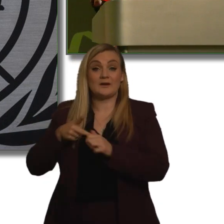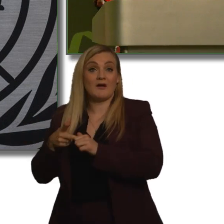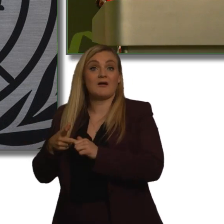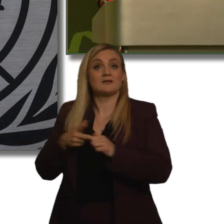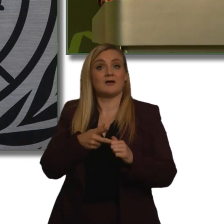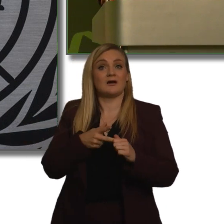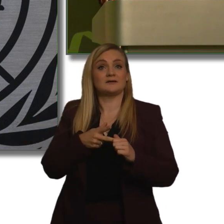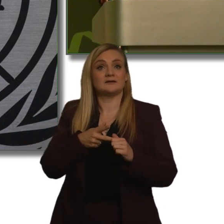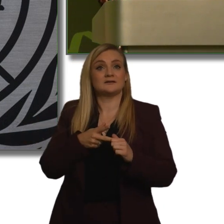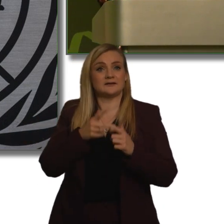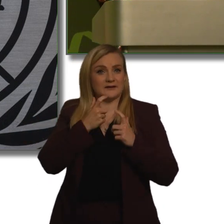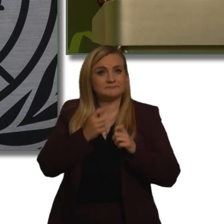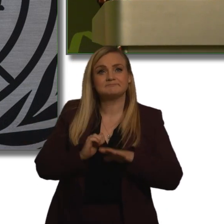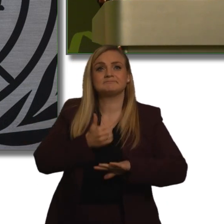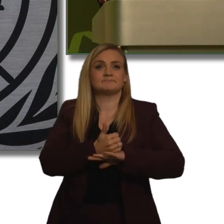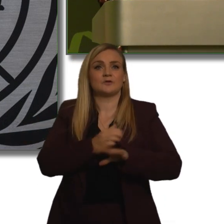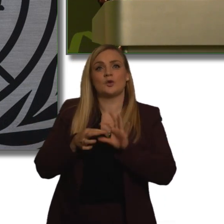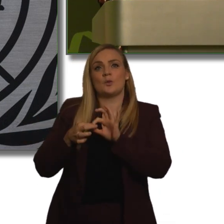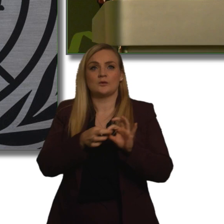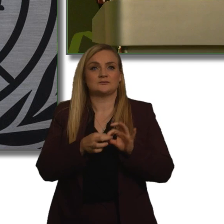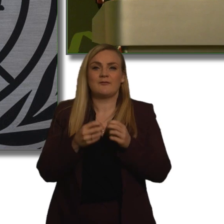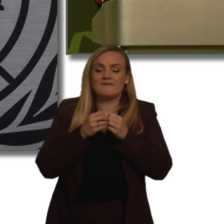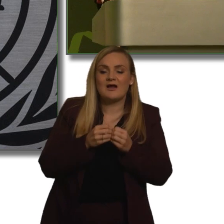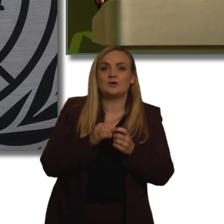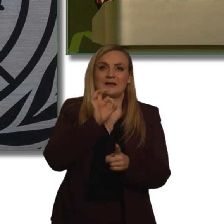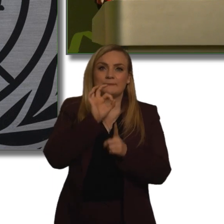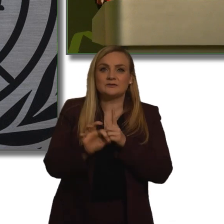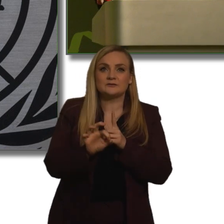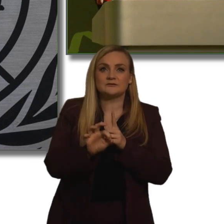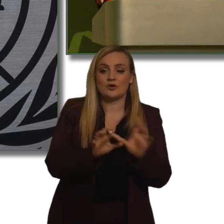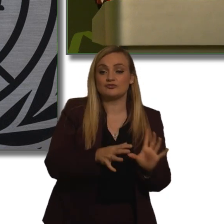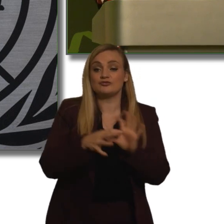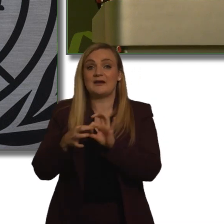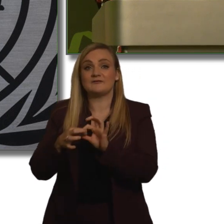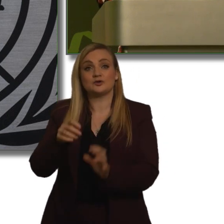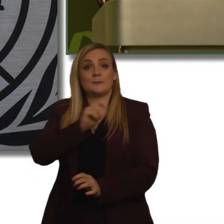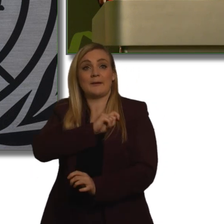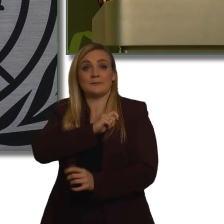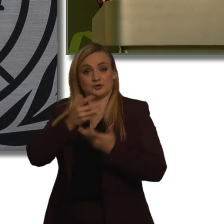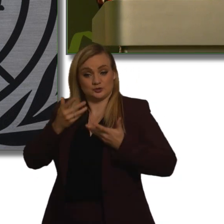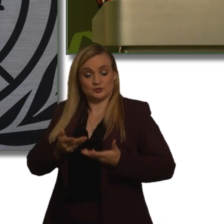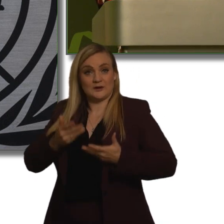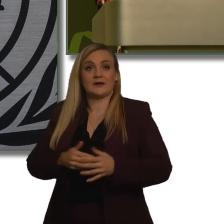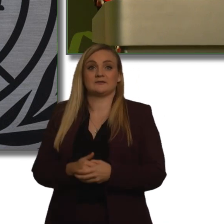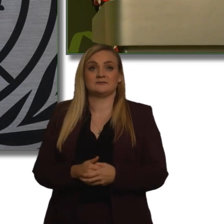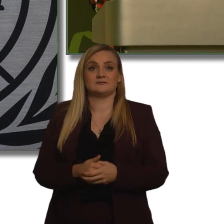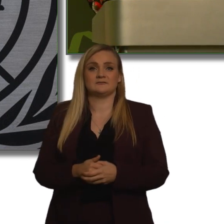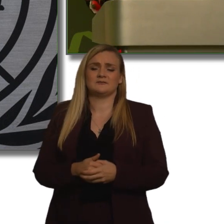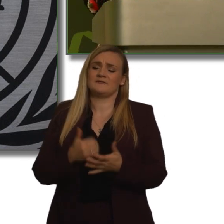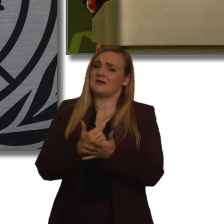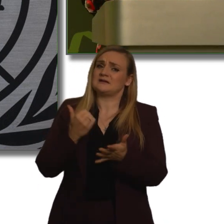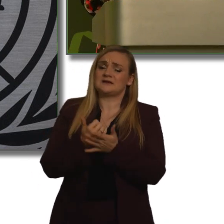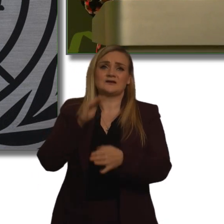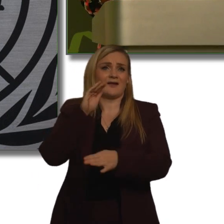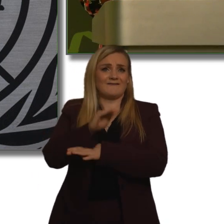cooperative values and principles, made relevant for members today. We have a great future ahead